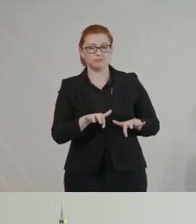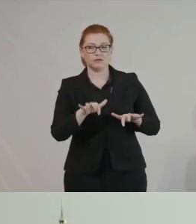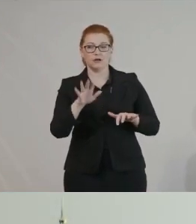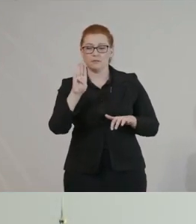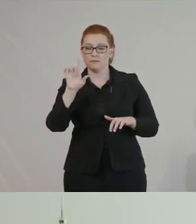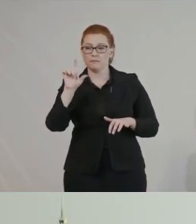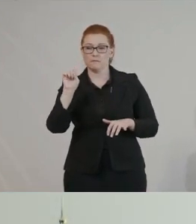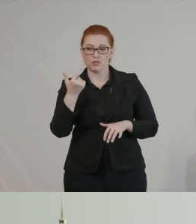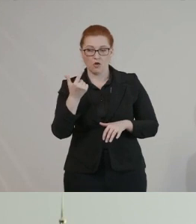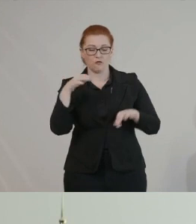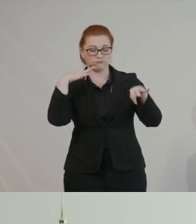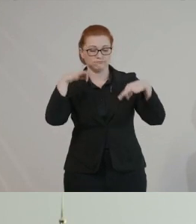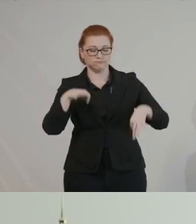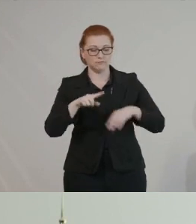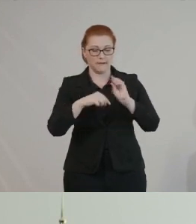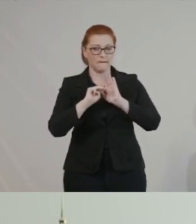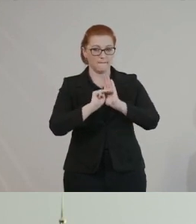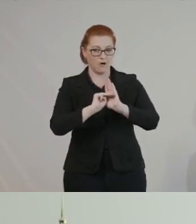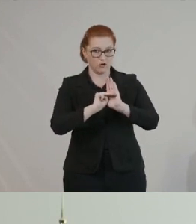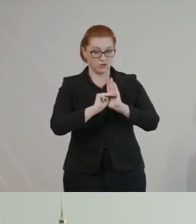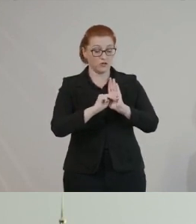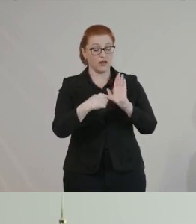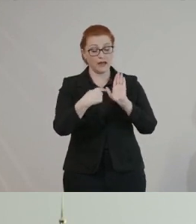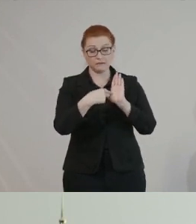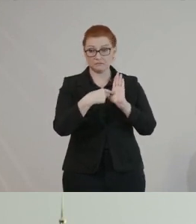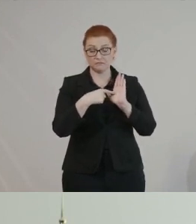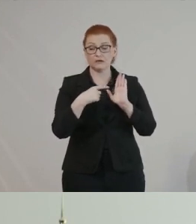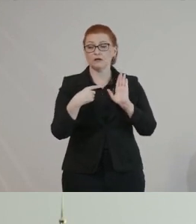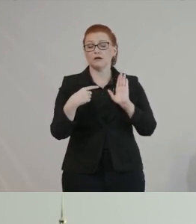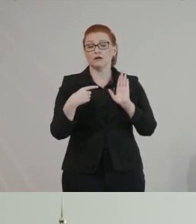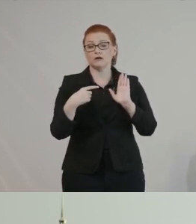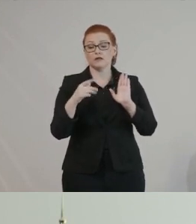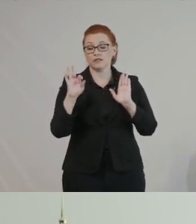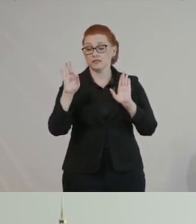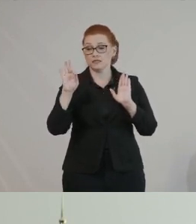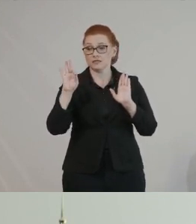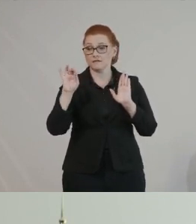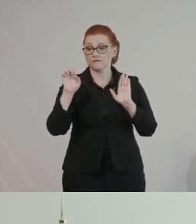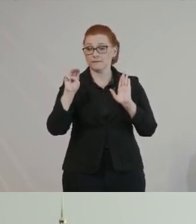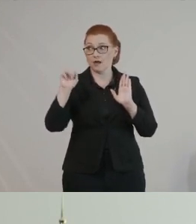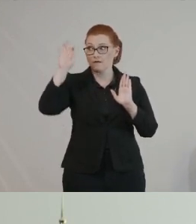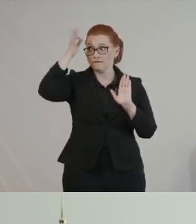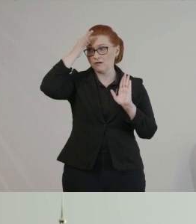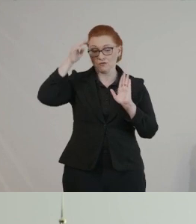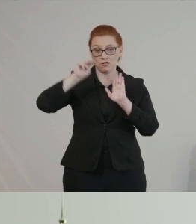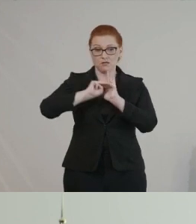laying out what the models are showing, and in it you said that the FEMA model you guys find the most